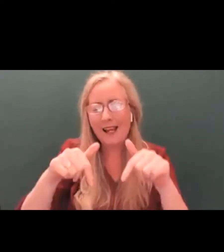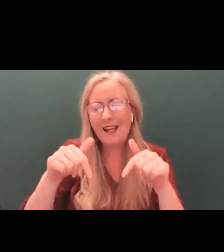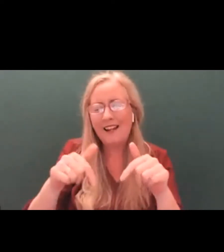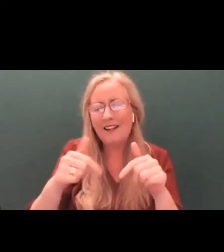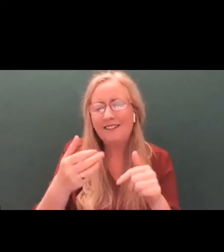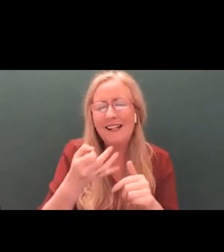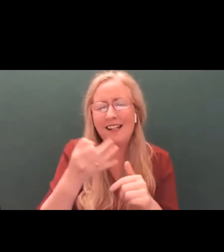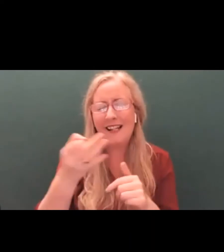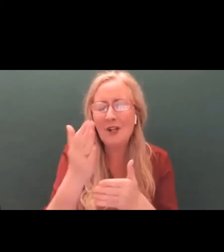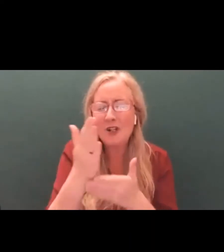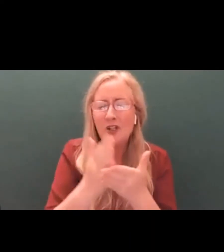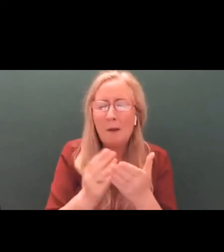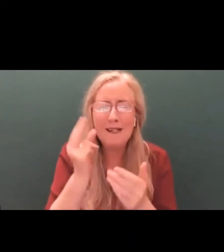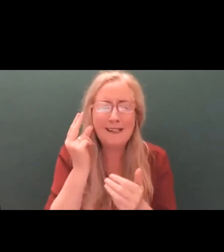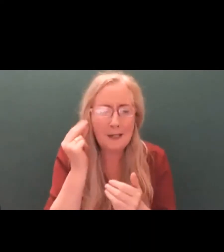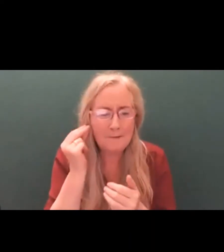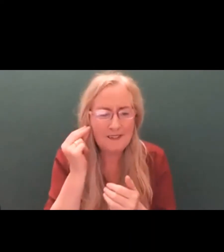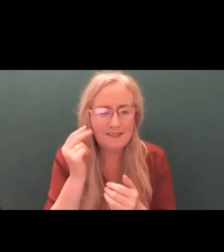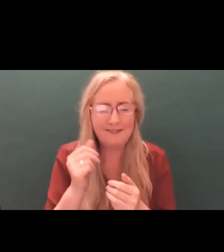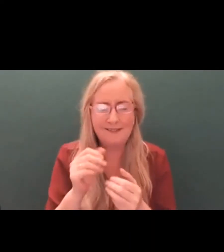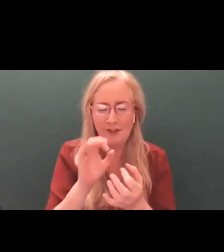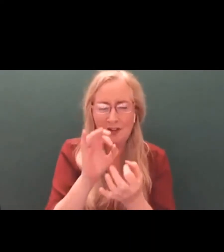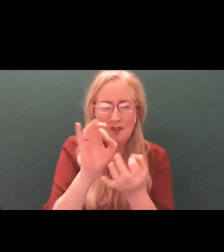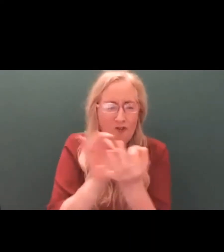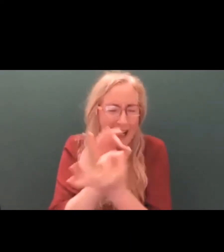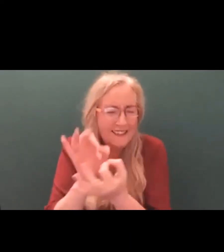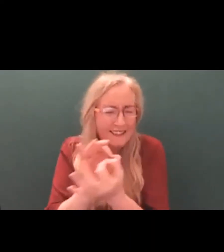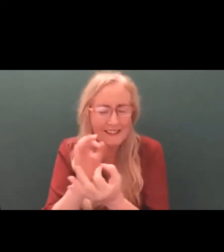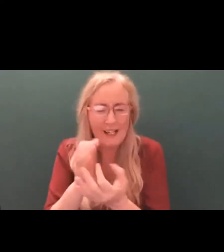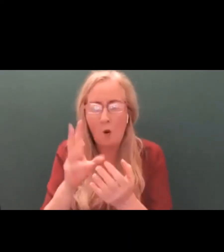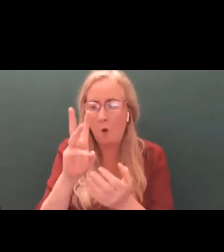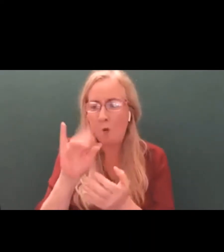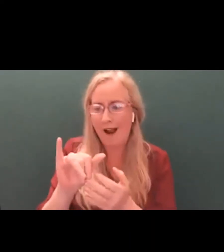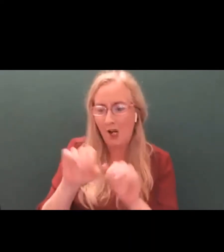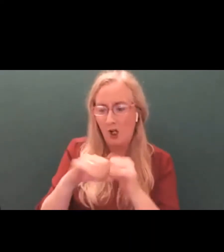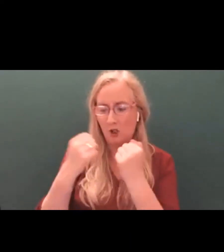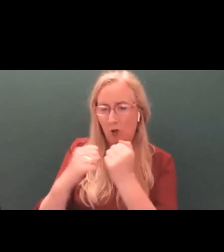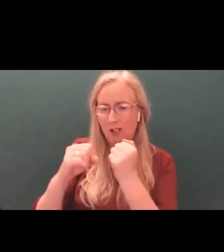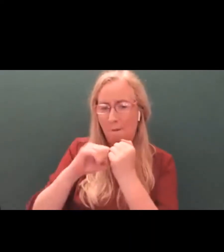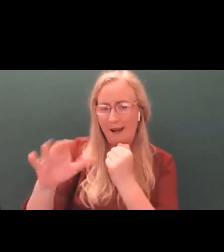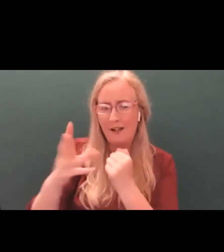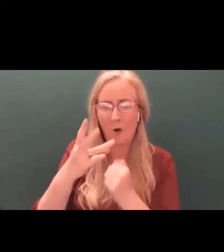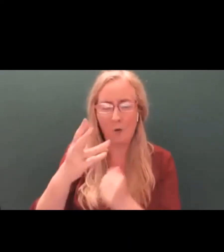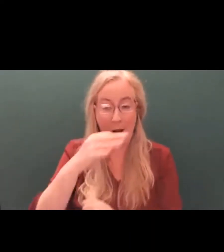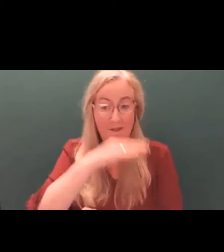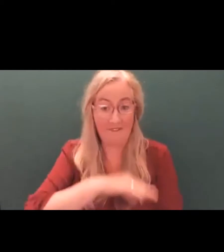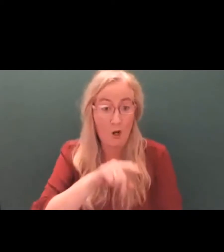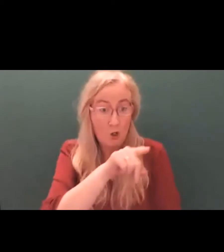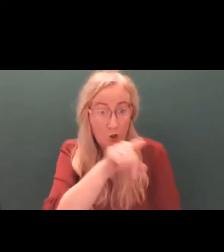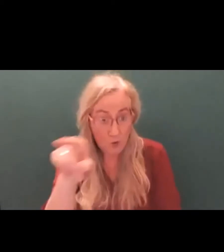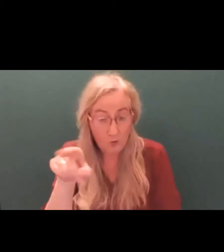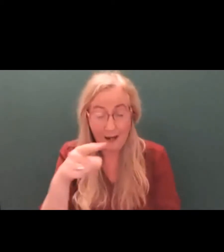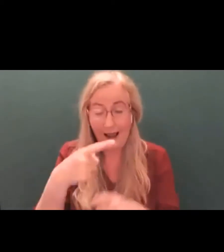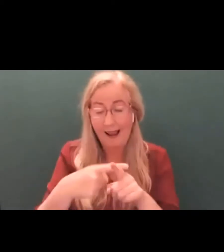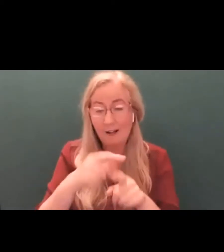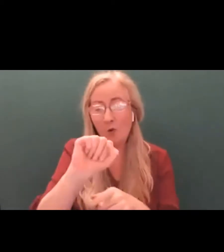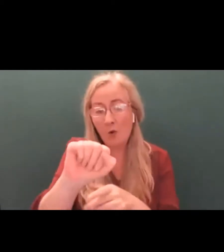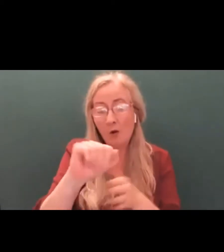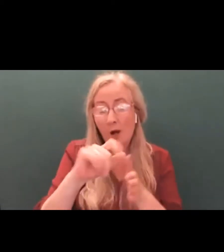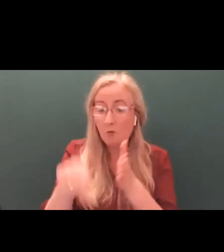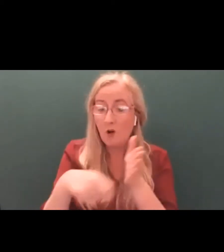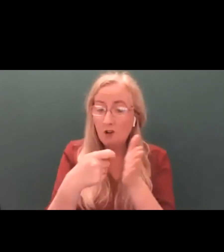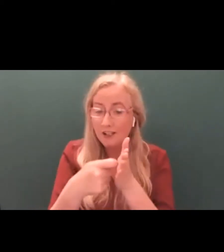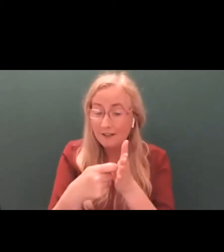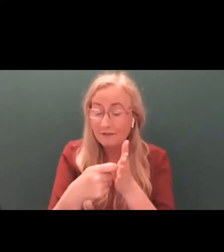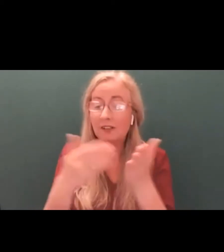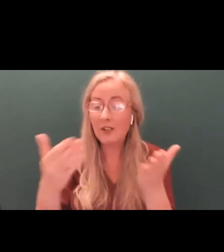some tips and tricks on why social media will benefit you and your project. And,